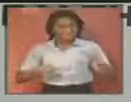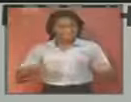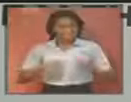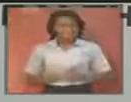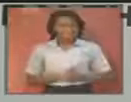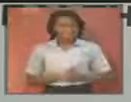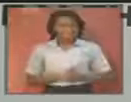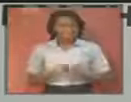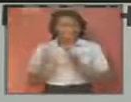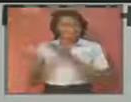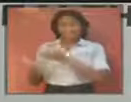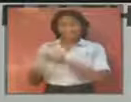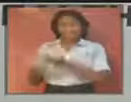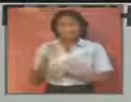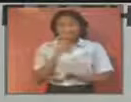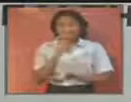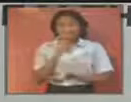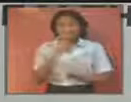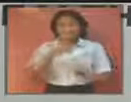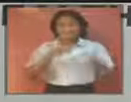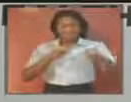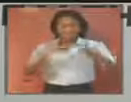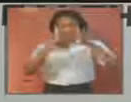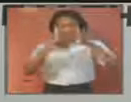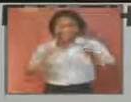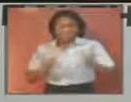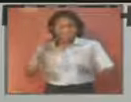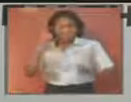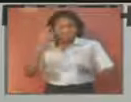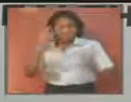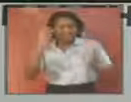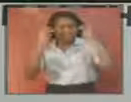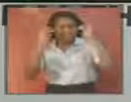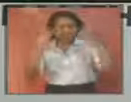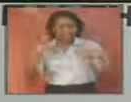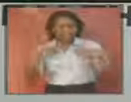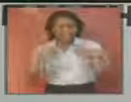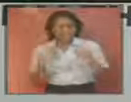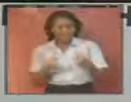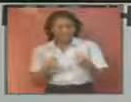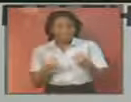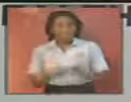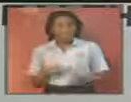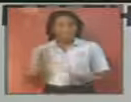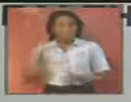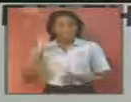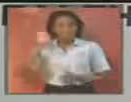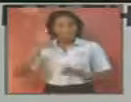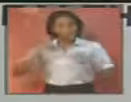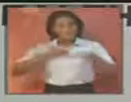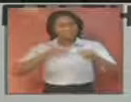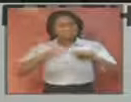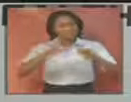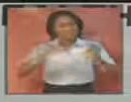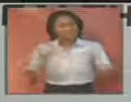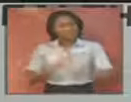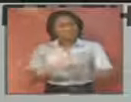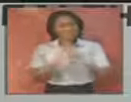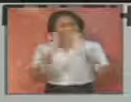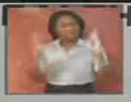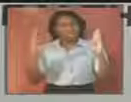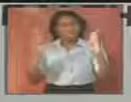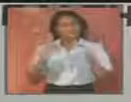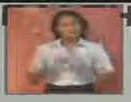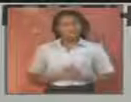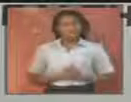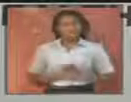Candice Alcantara, Manager Corporate Communication for the Ministry of Health, and I will moderate proceedings this morning. We go to